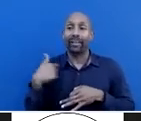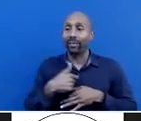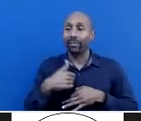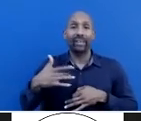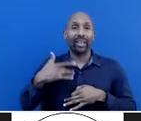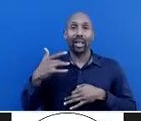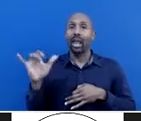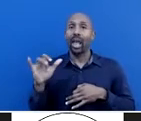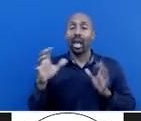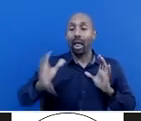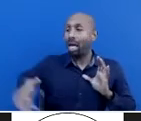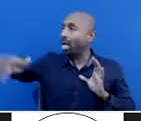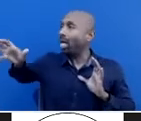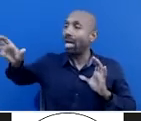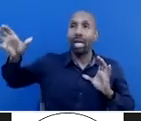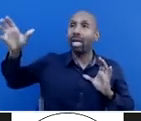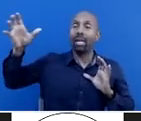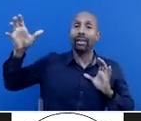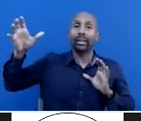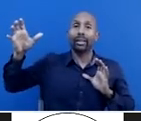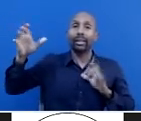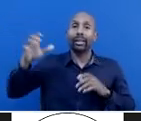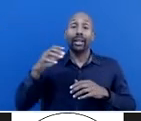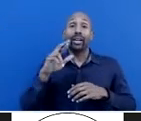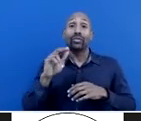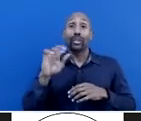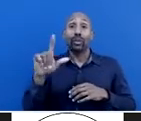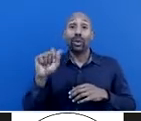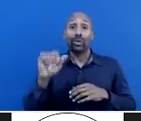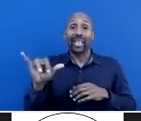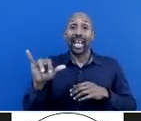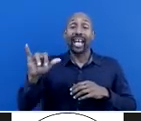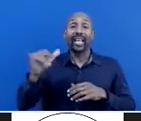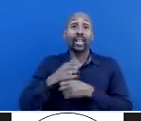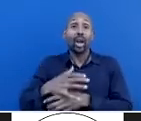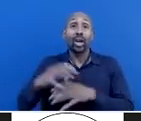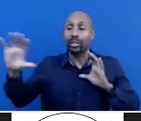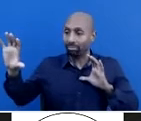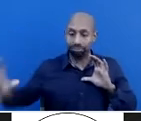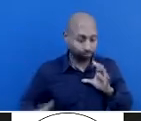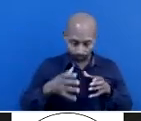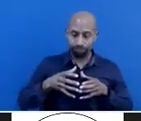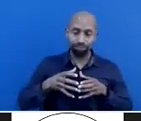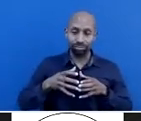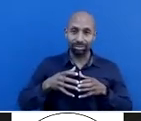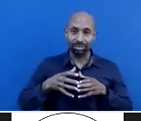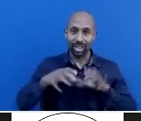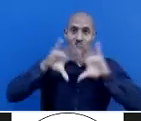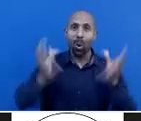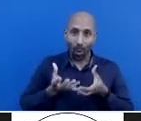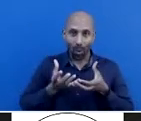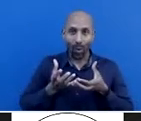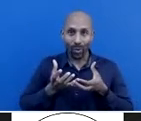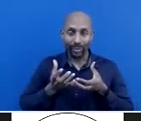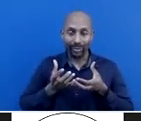their sound state of health, those are the ones I'm talking about. Not the ones that are